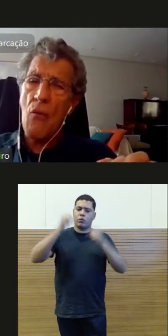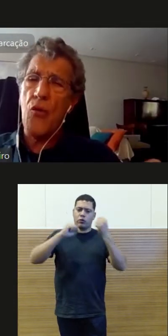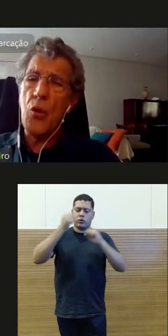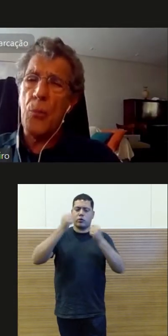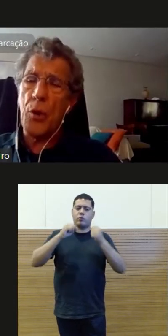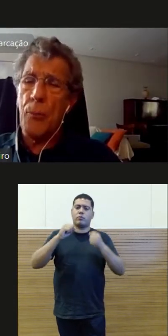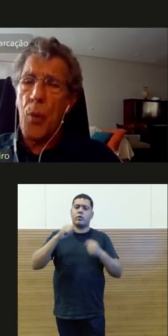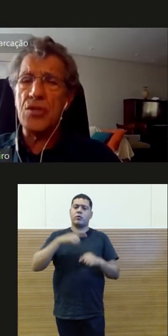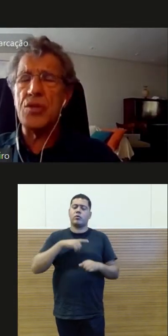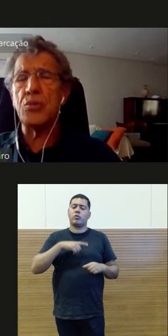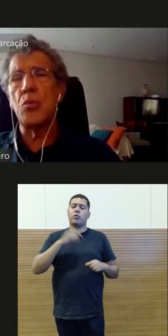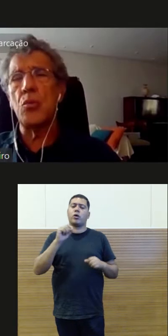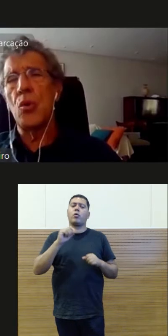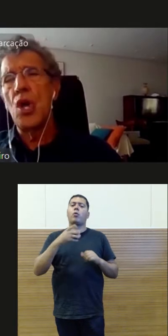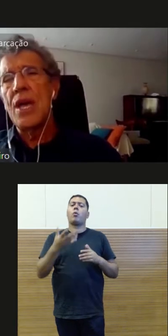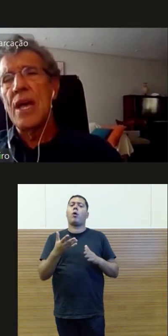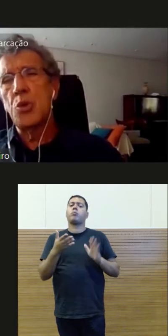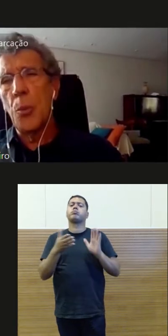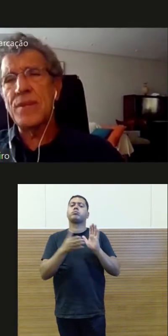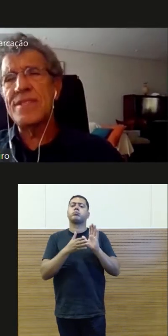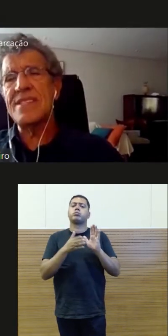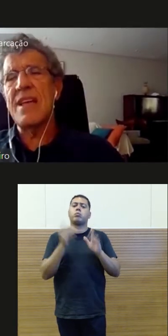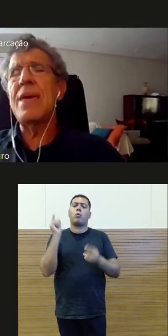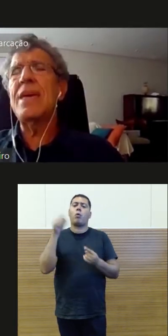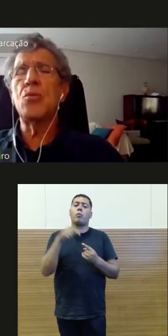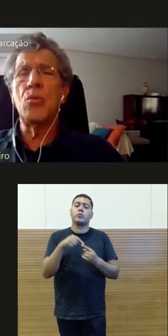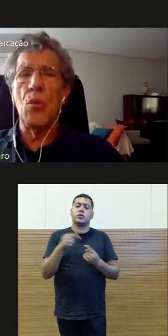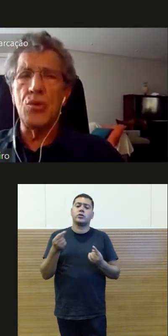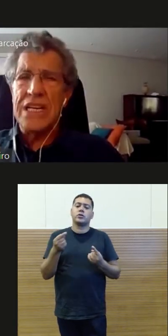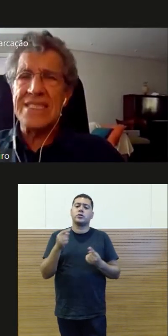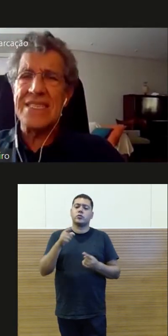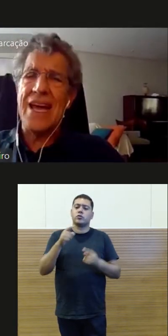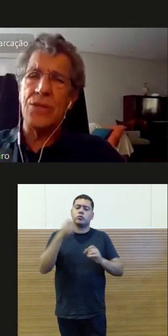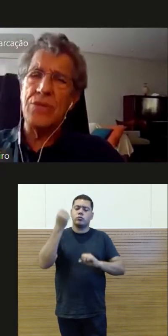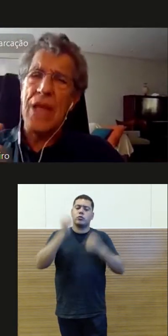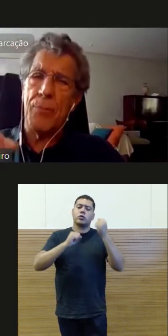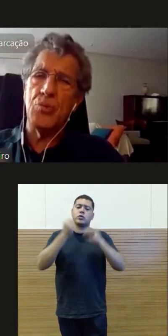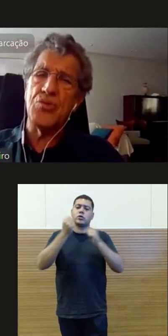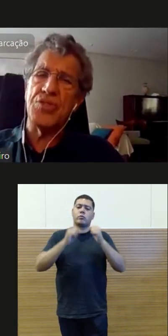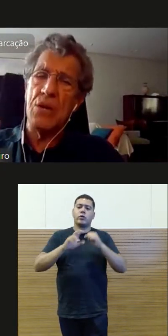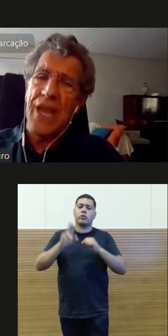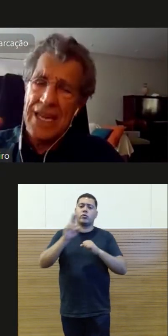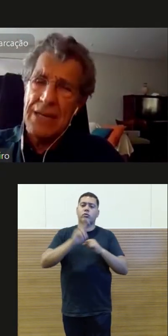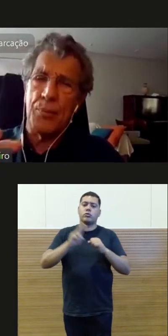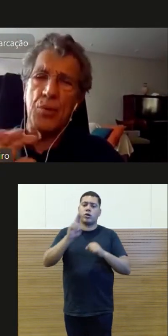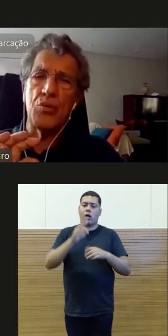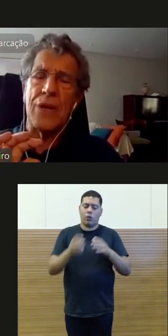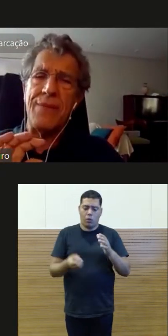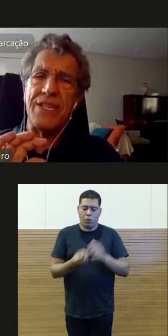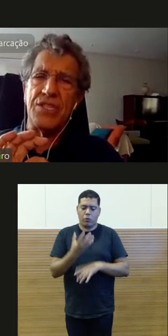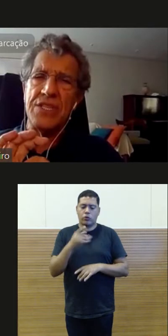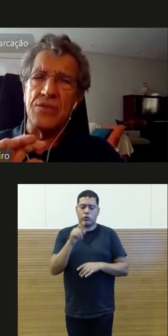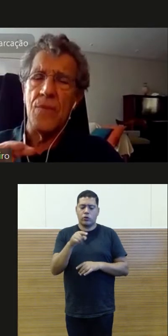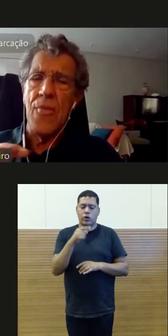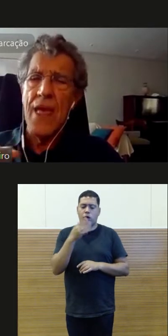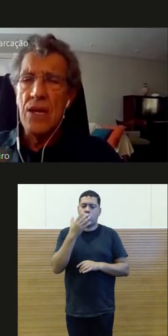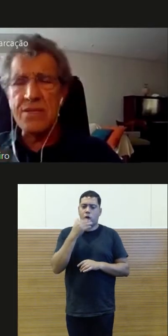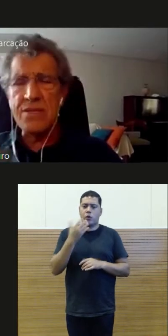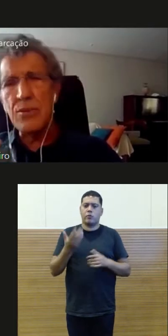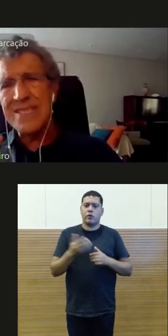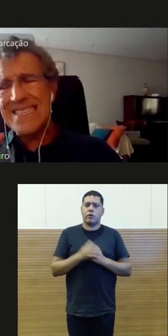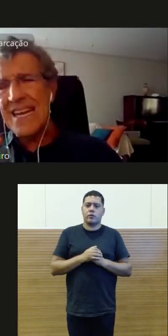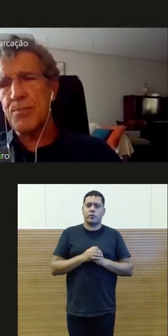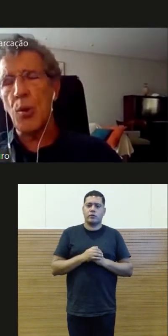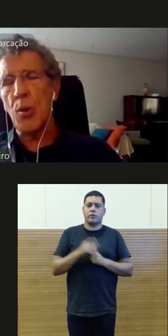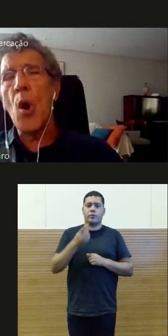processing, taking into consideration what was the purpose of the processing used in the production of